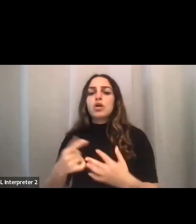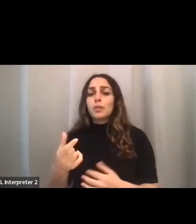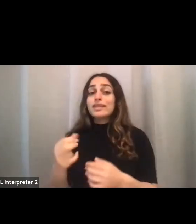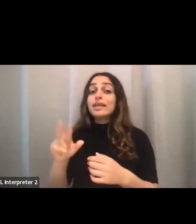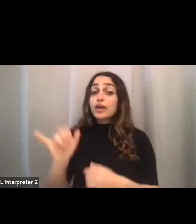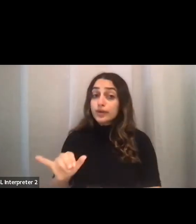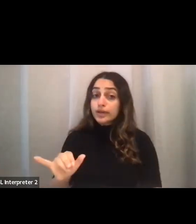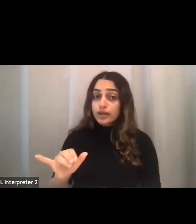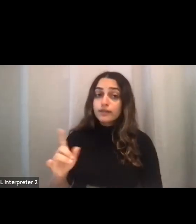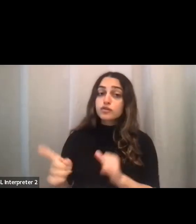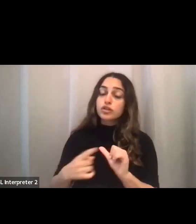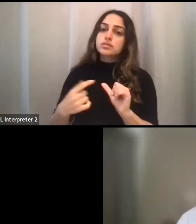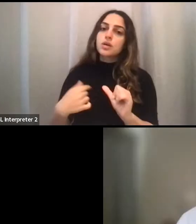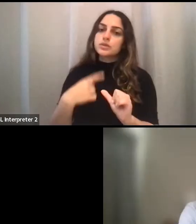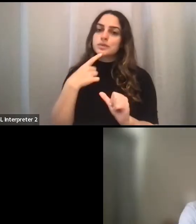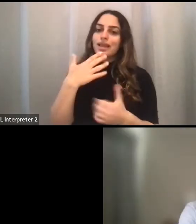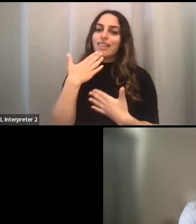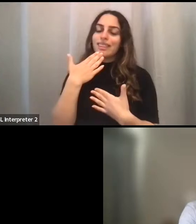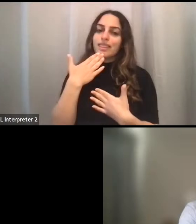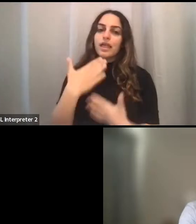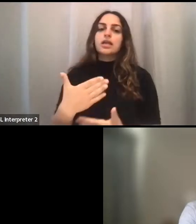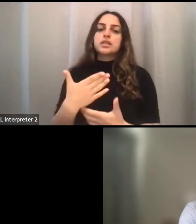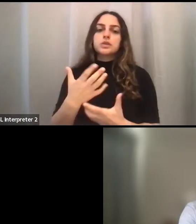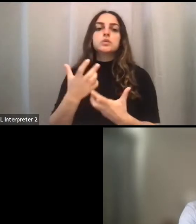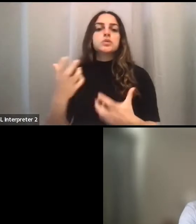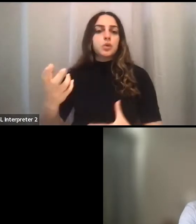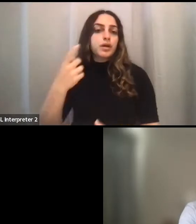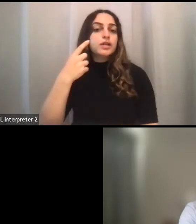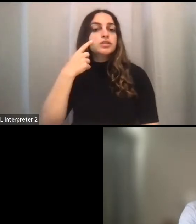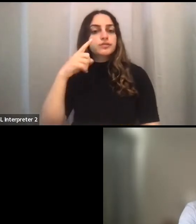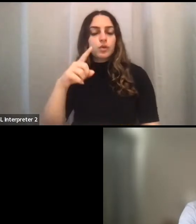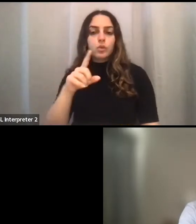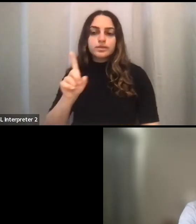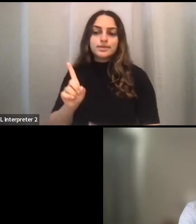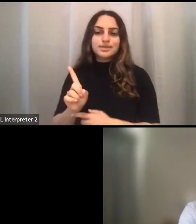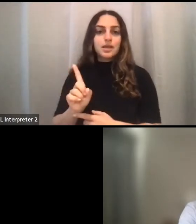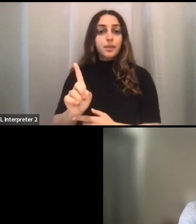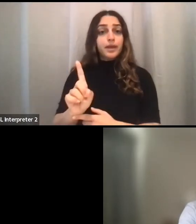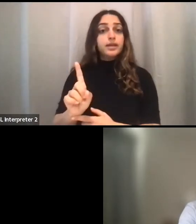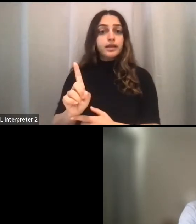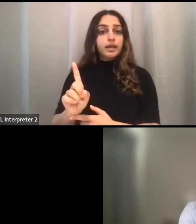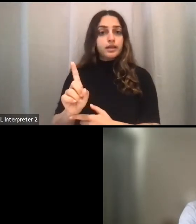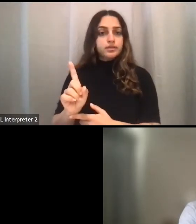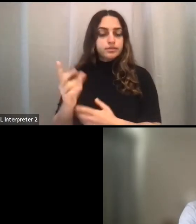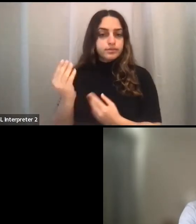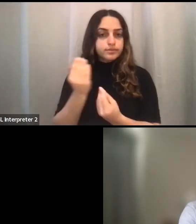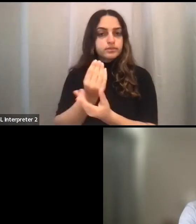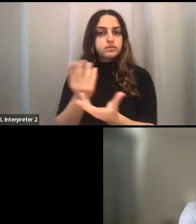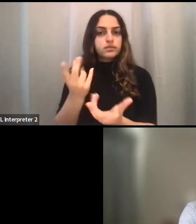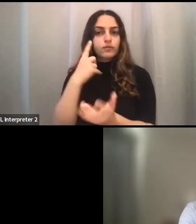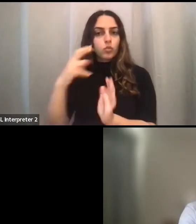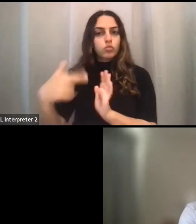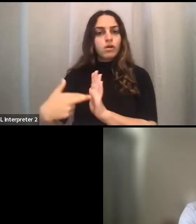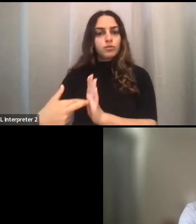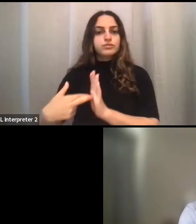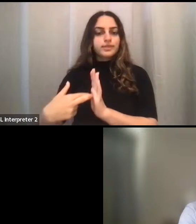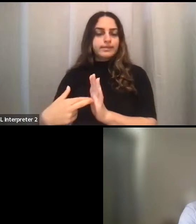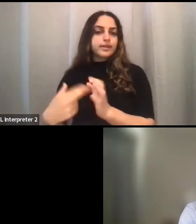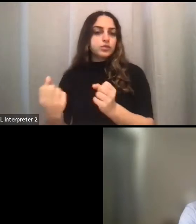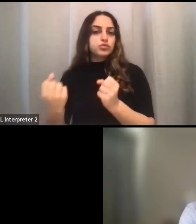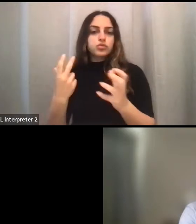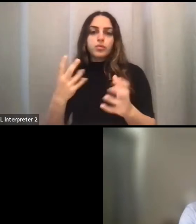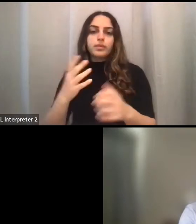and say first thank you so much for coming forward for representing so many of your